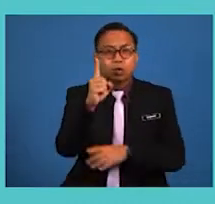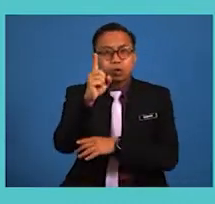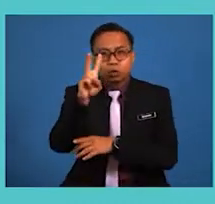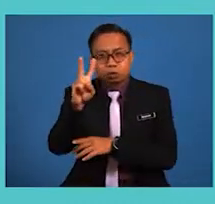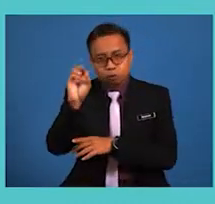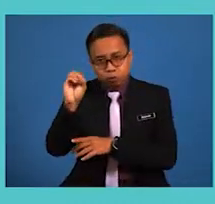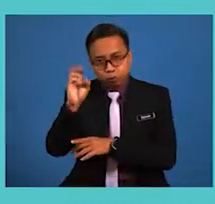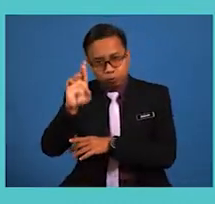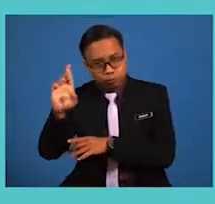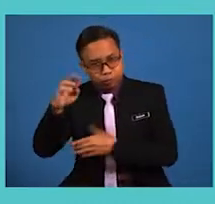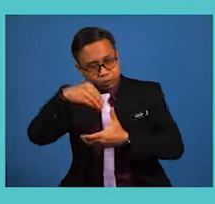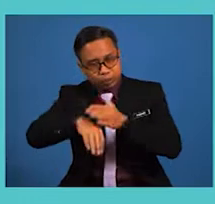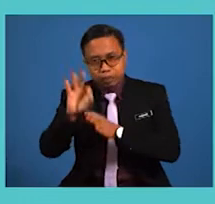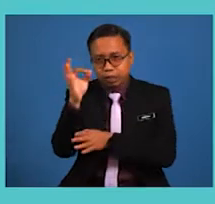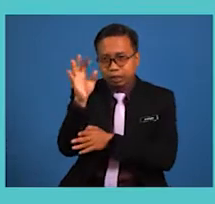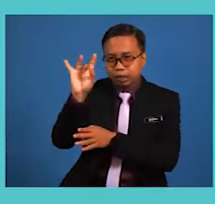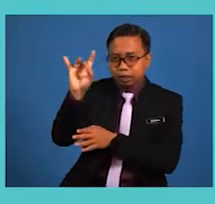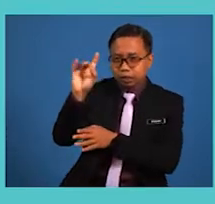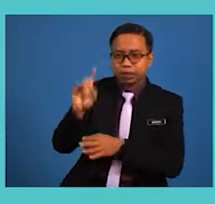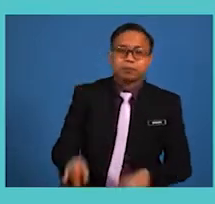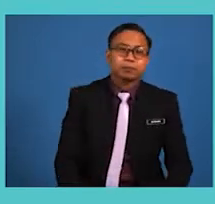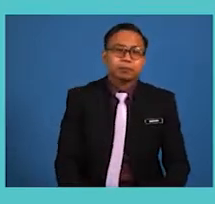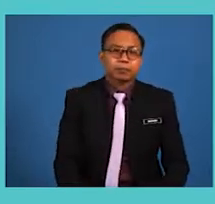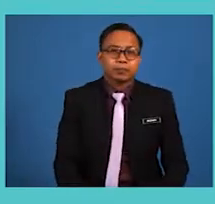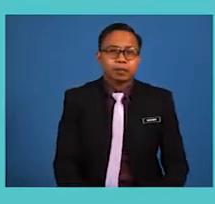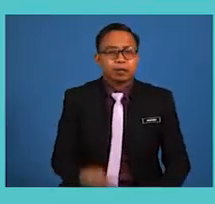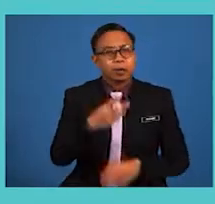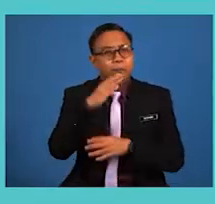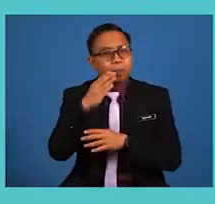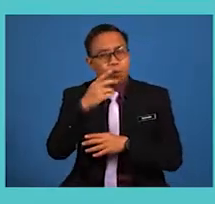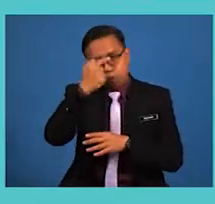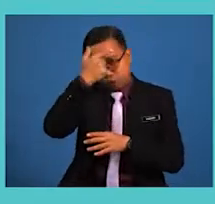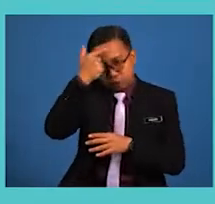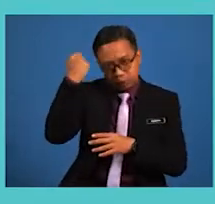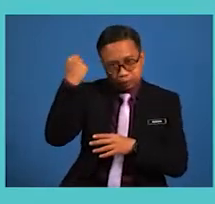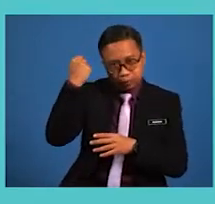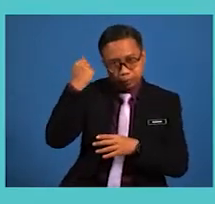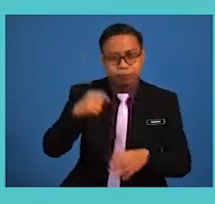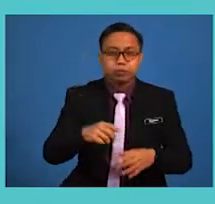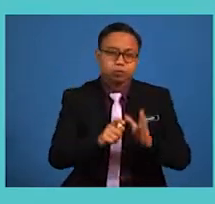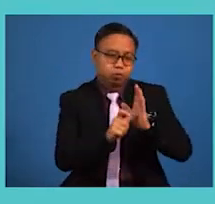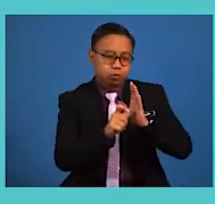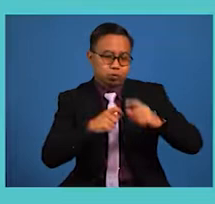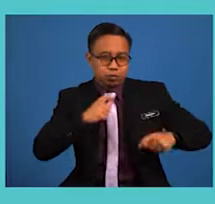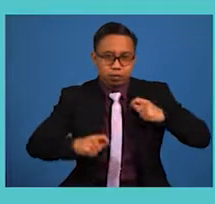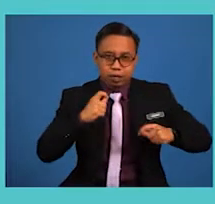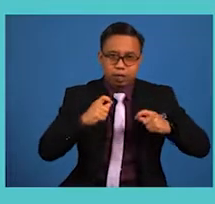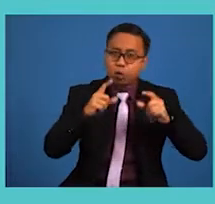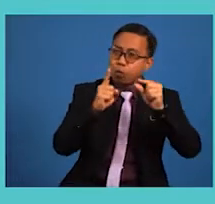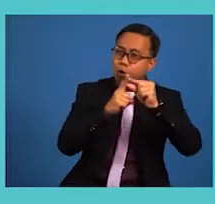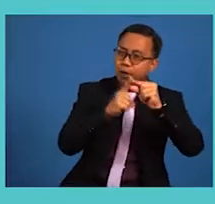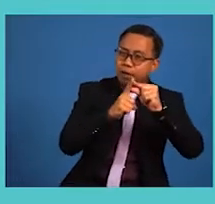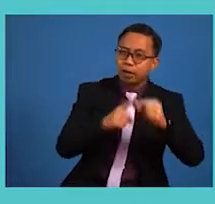120,000 in 1980. The word in bold is a trend word. Trend word is a word